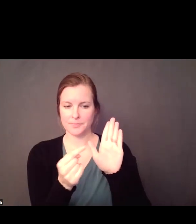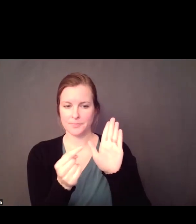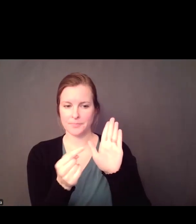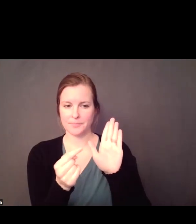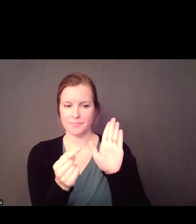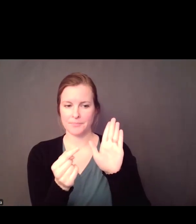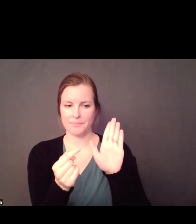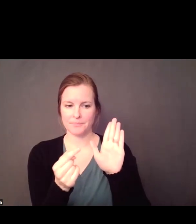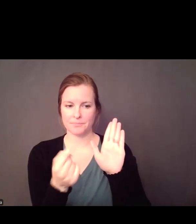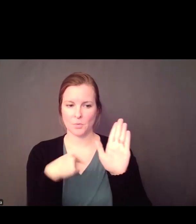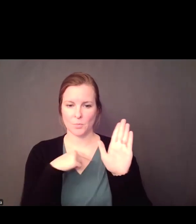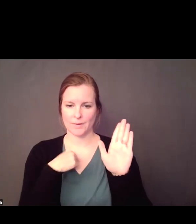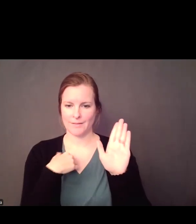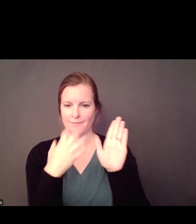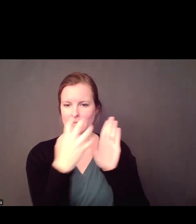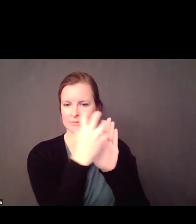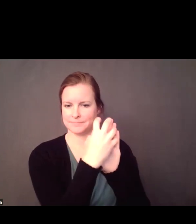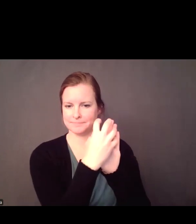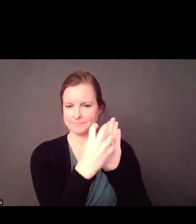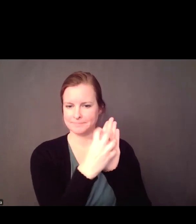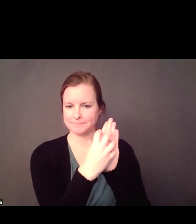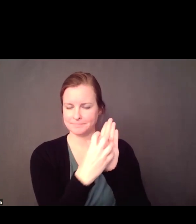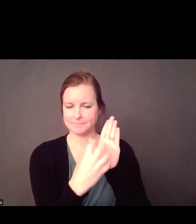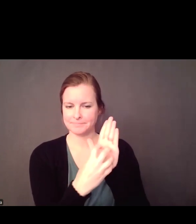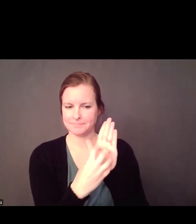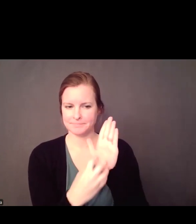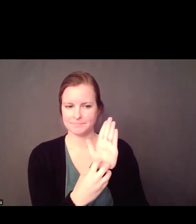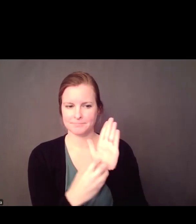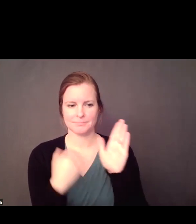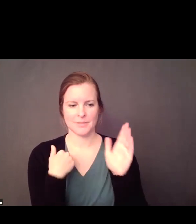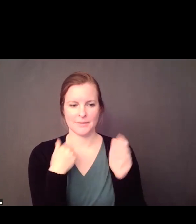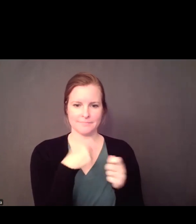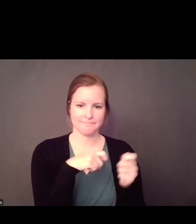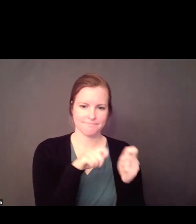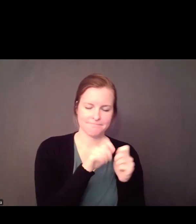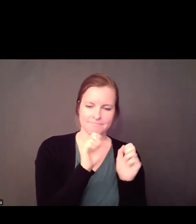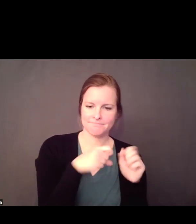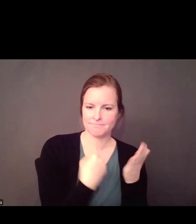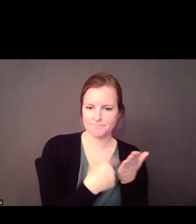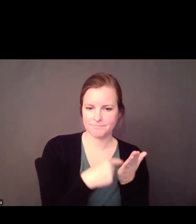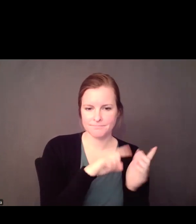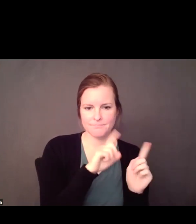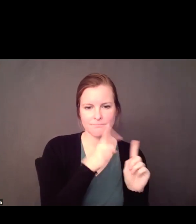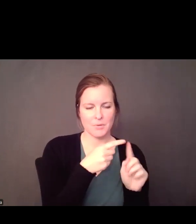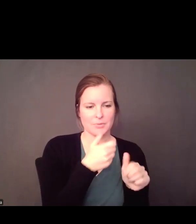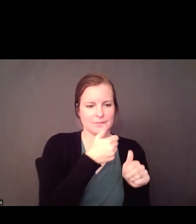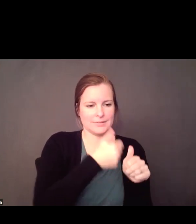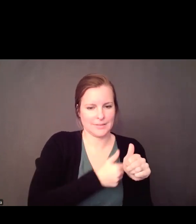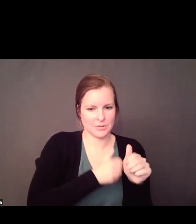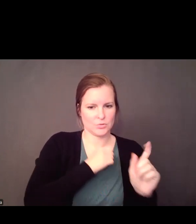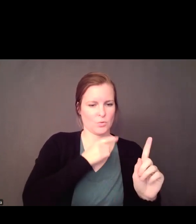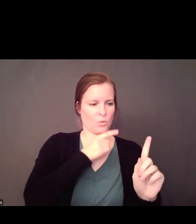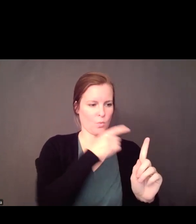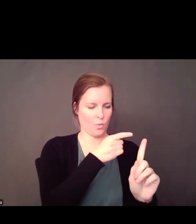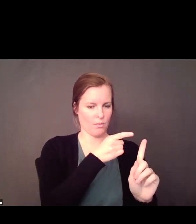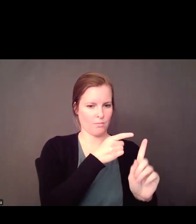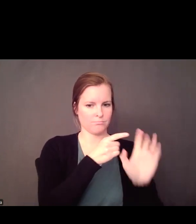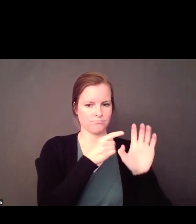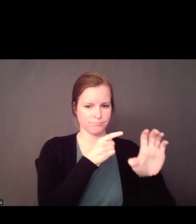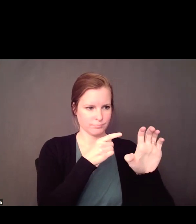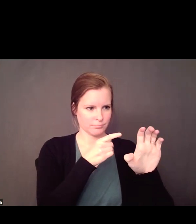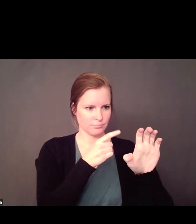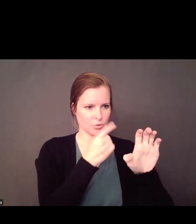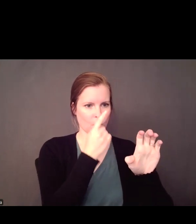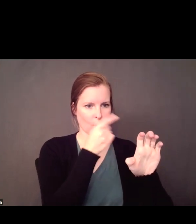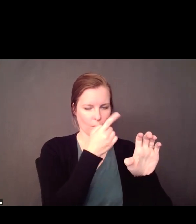we have sections laid out to specifically talk about each goal. So just like you saw